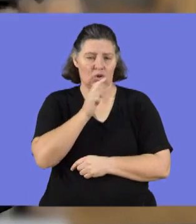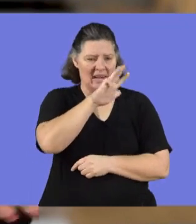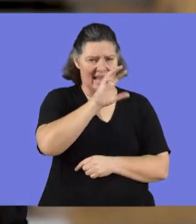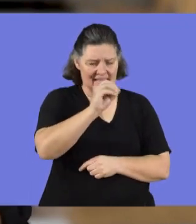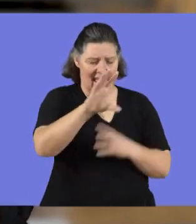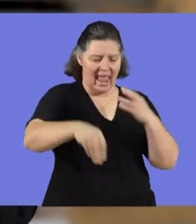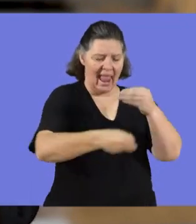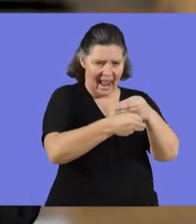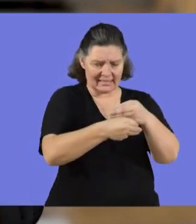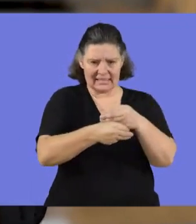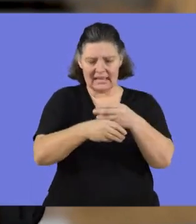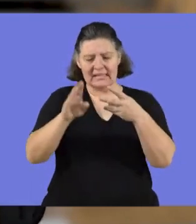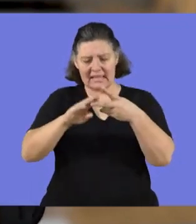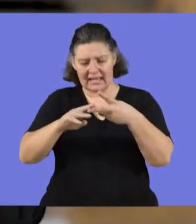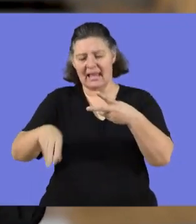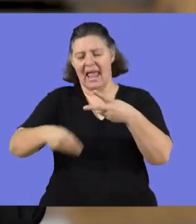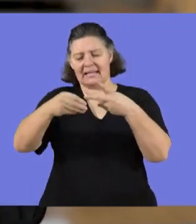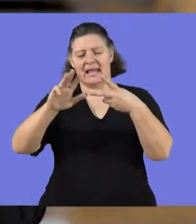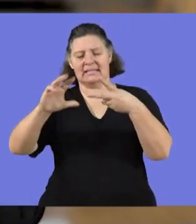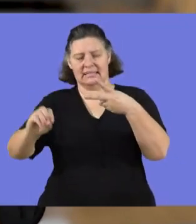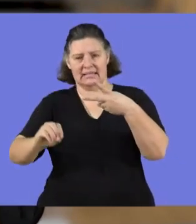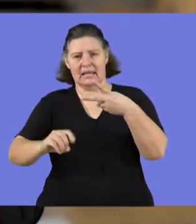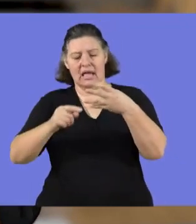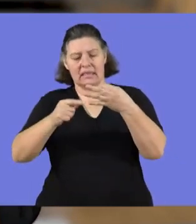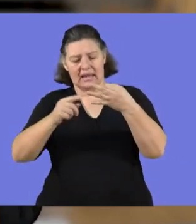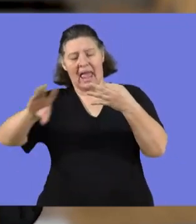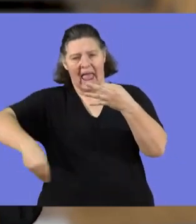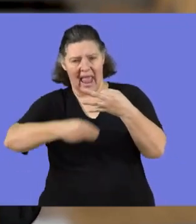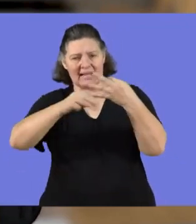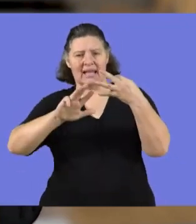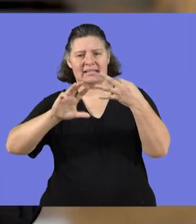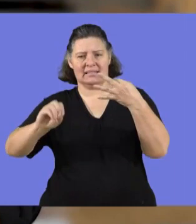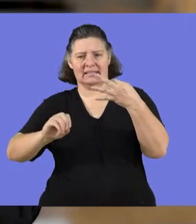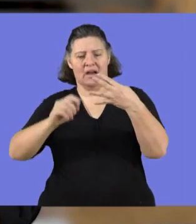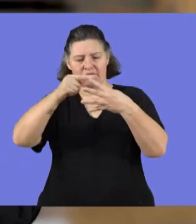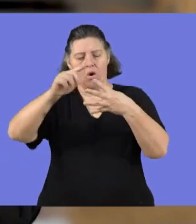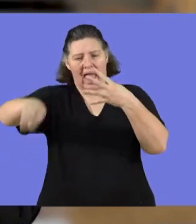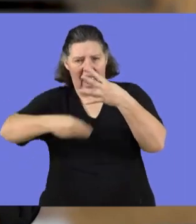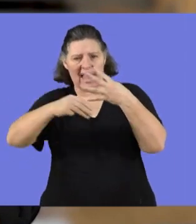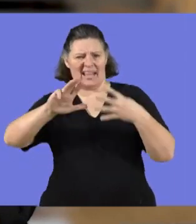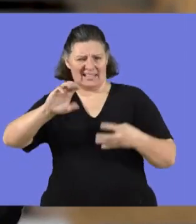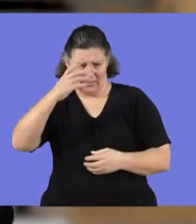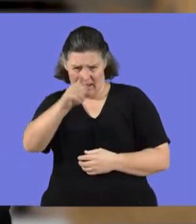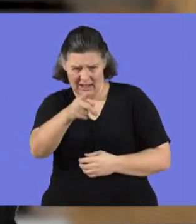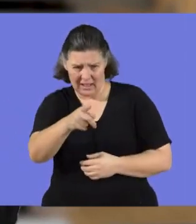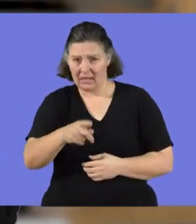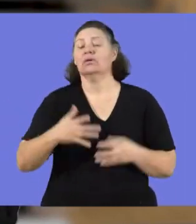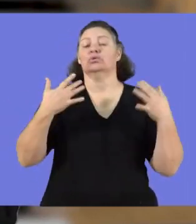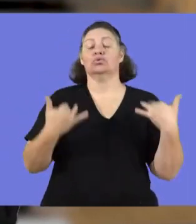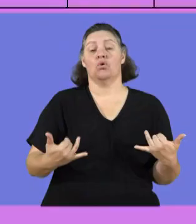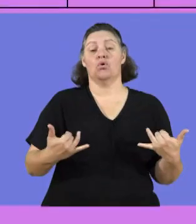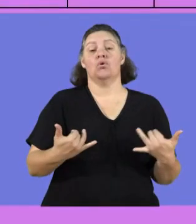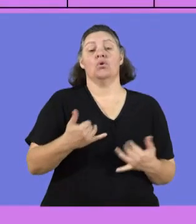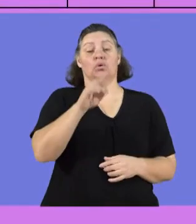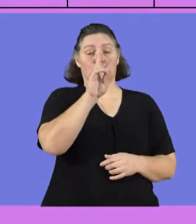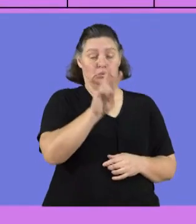the easiest method that every one of us can follow. And I can see that you agree with me at home there. Okay, let us